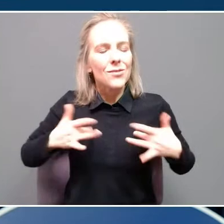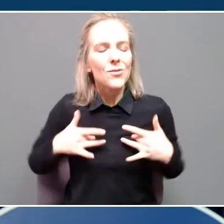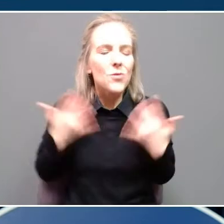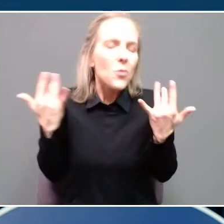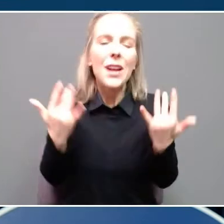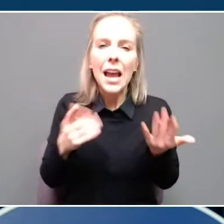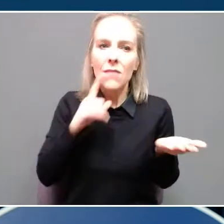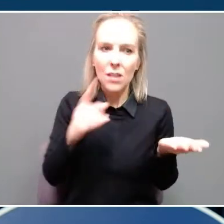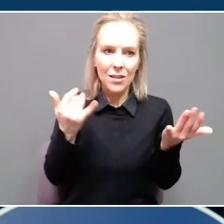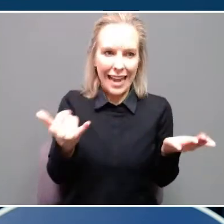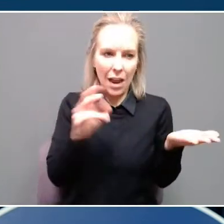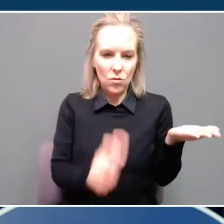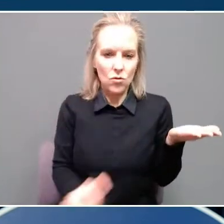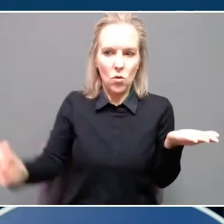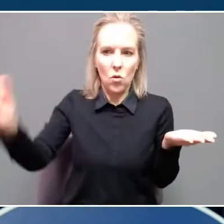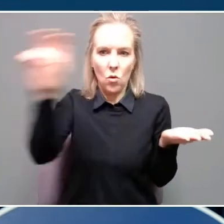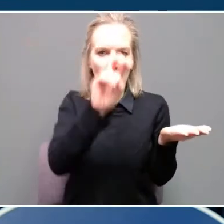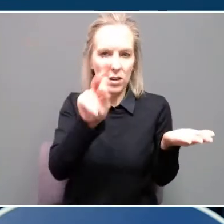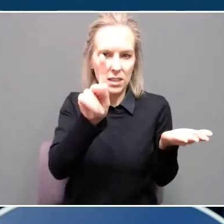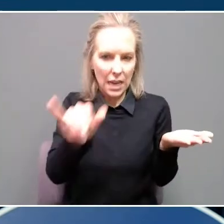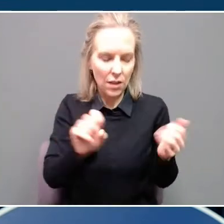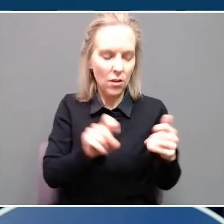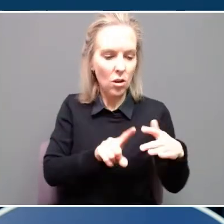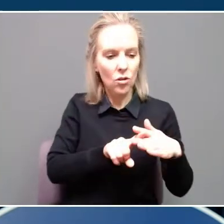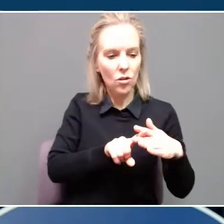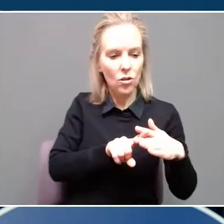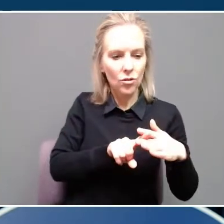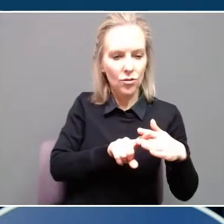Kentucky. They're going to start by playing in Mammoth Cave.